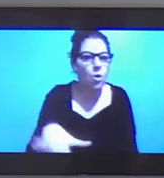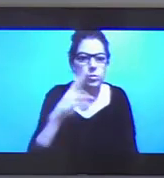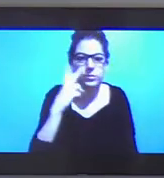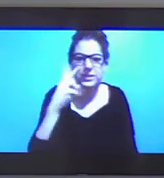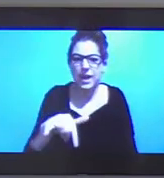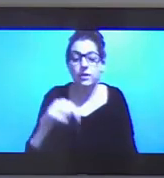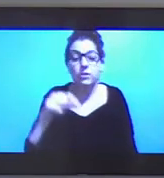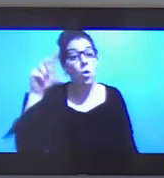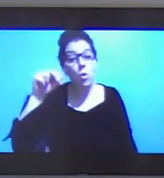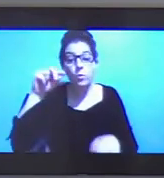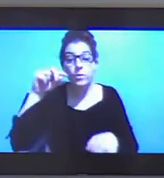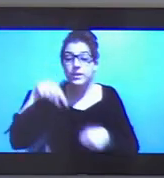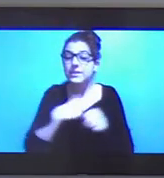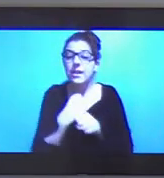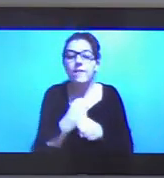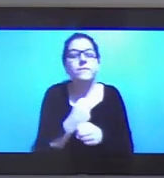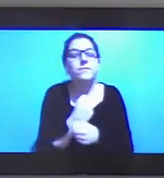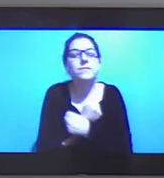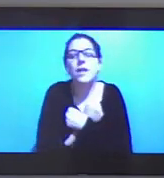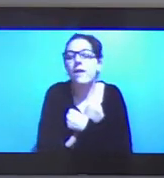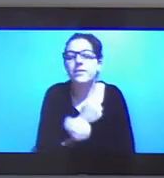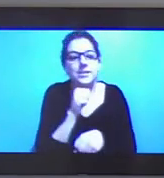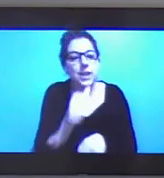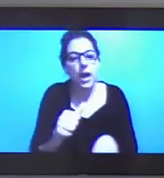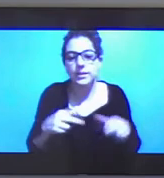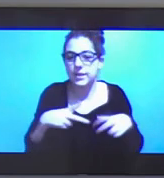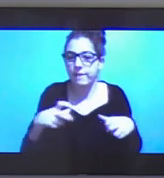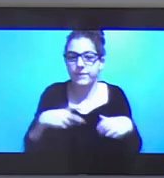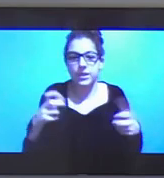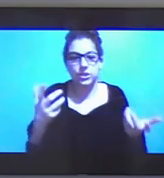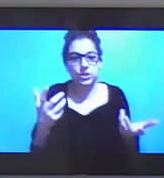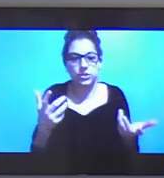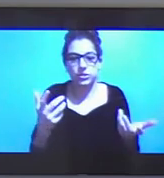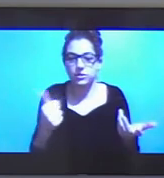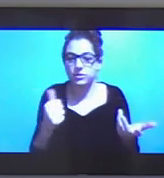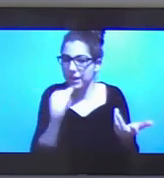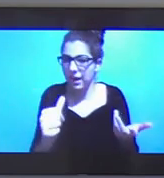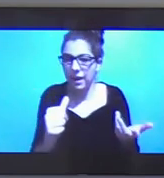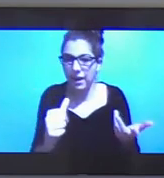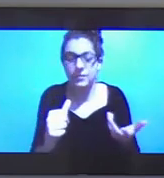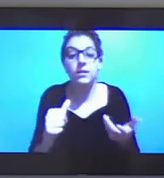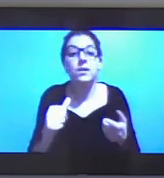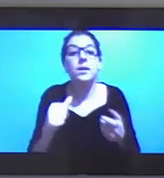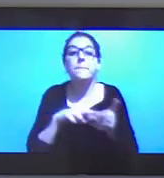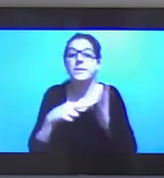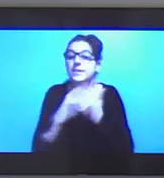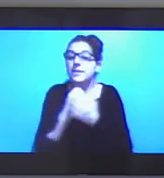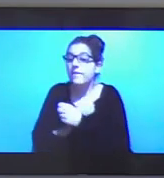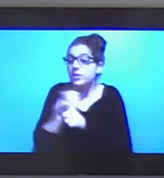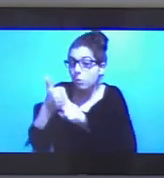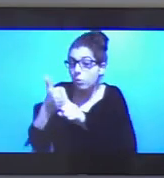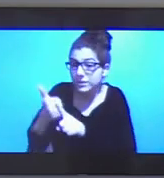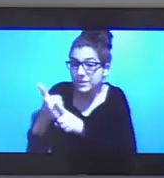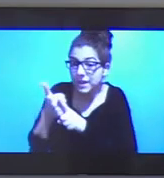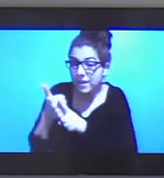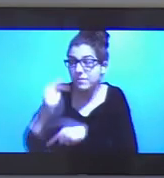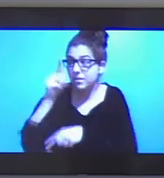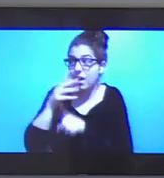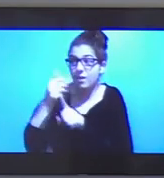love is not selfish love. There's no division here. But it means loving yourself because God loves